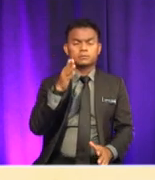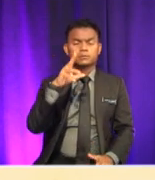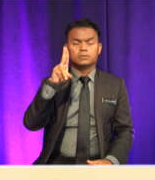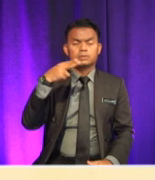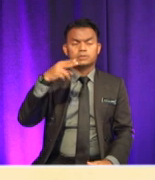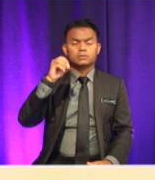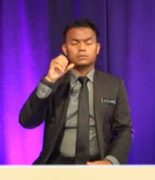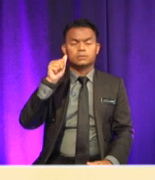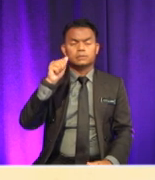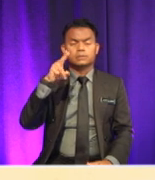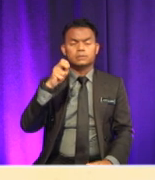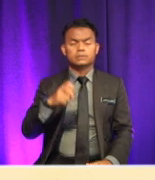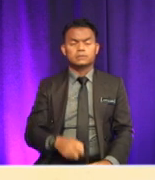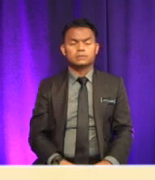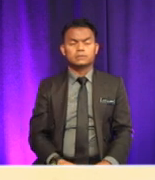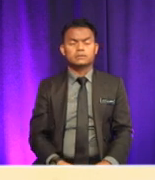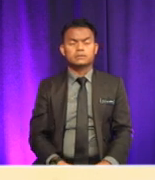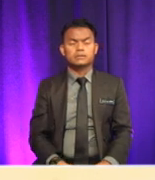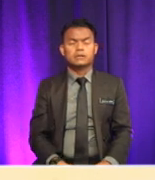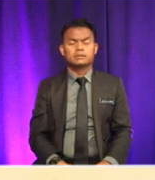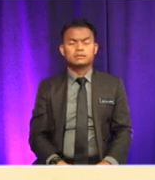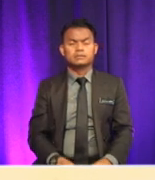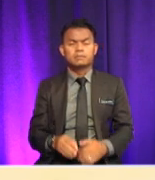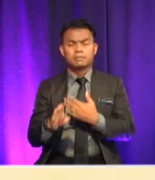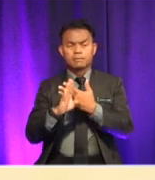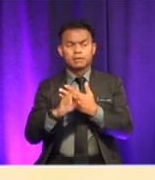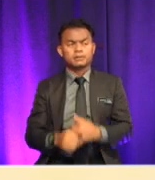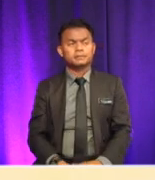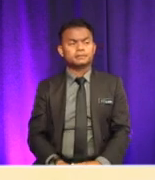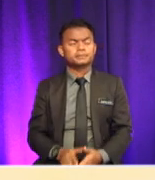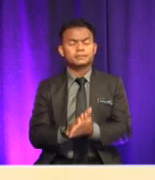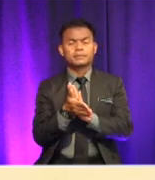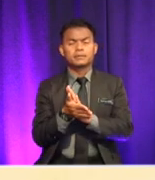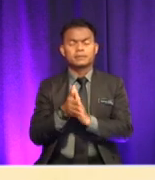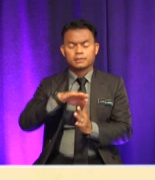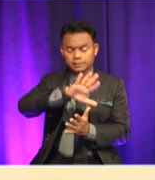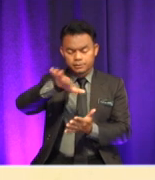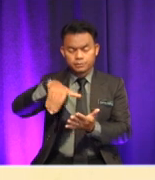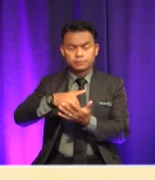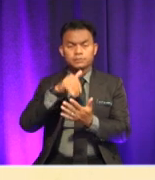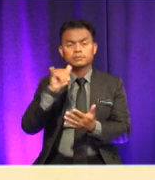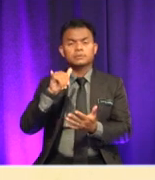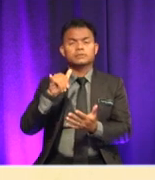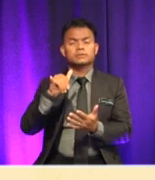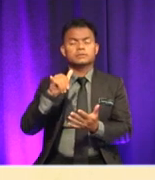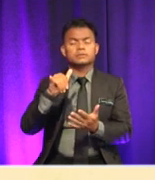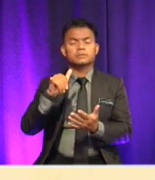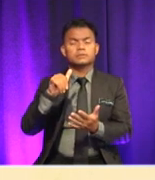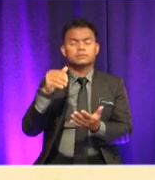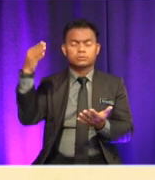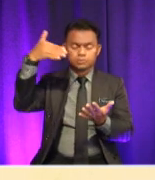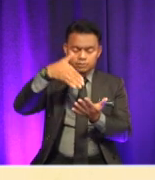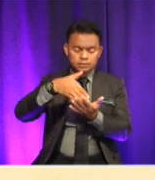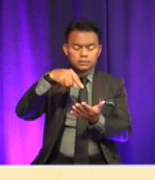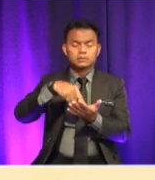you must hate chickens. All hawks hate chickens. And so the whole cycle of questioning would begin again. Sometimes